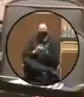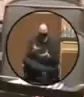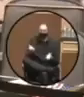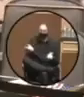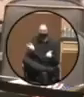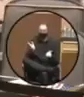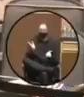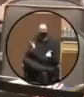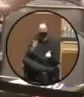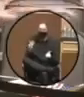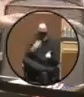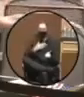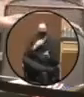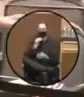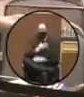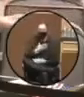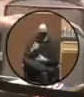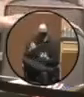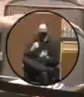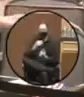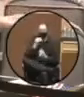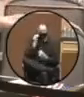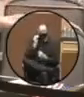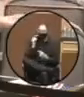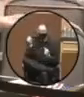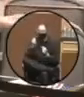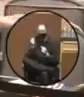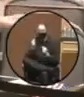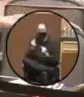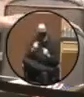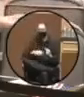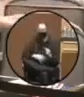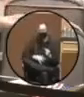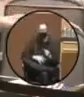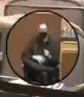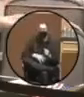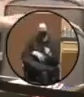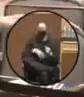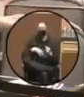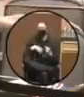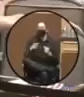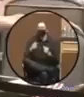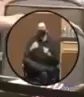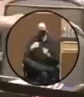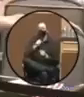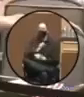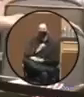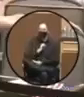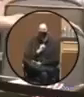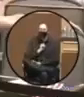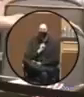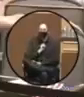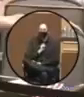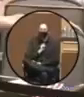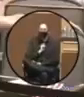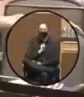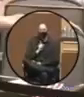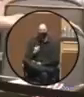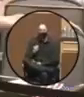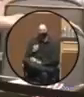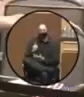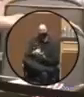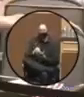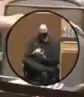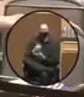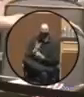biased. My daughter comes home with headaches. She comes home with stomach aches. She has a cough that the doctor has